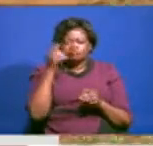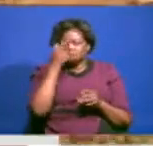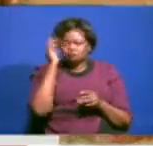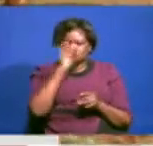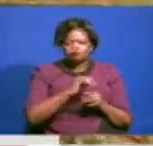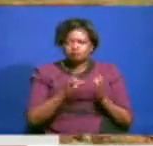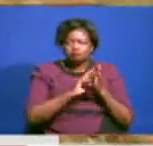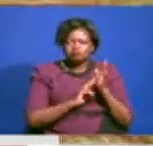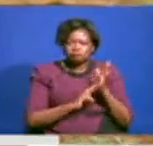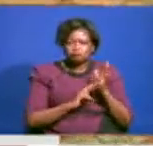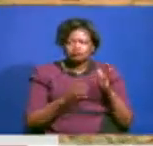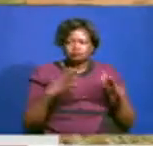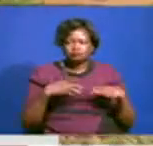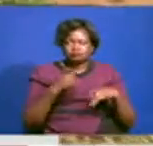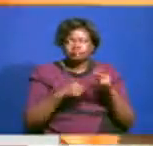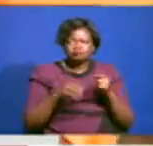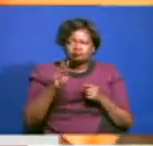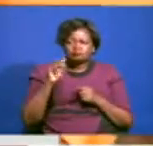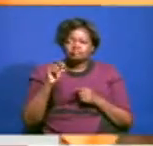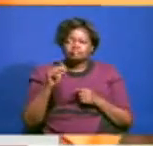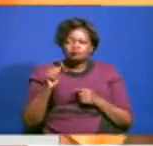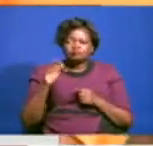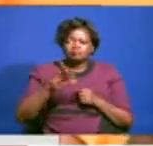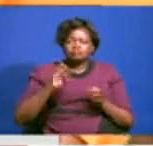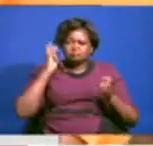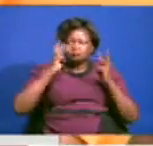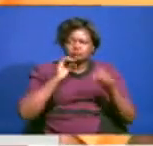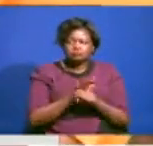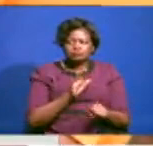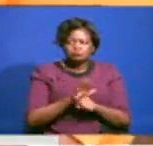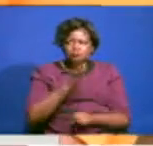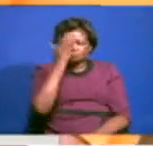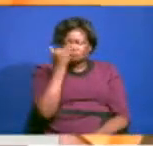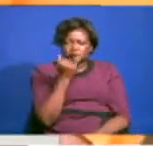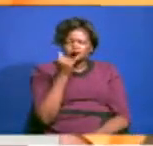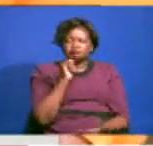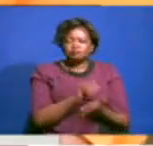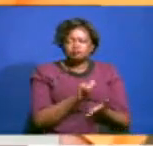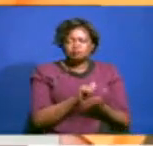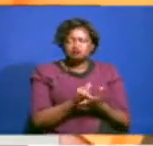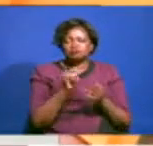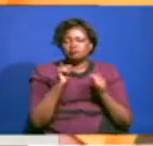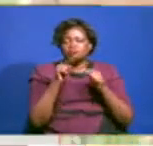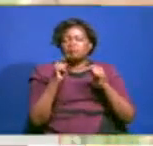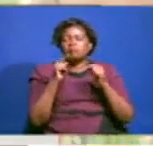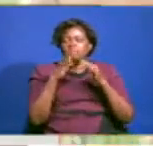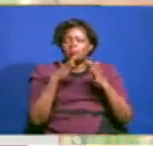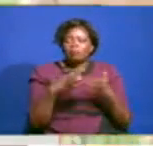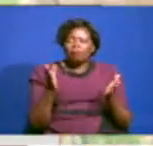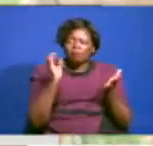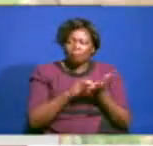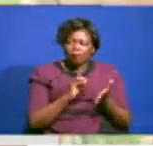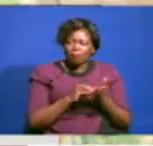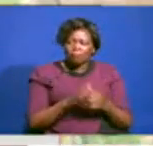of Kithyoko in Masinga area are worried following reports that the slaughterhouse could soon open its doors. Hiyo